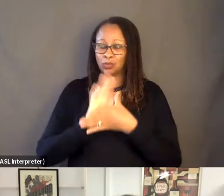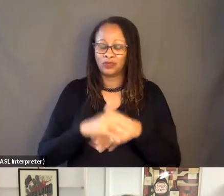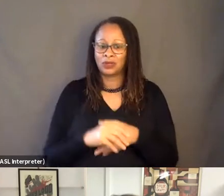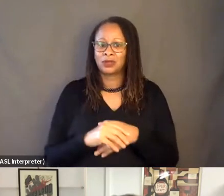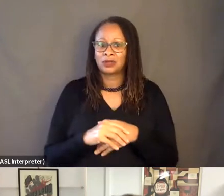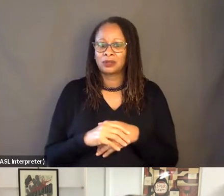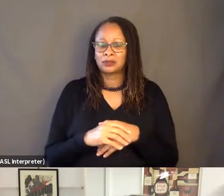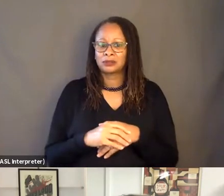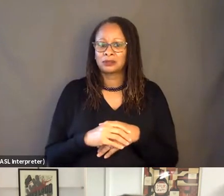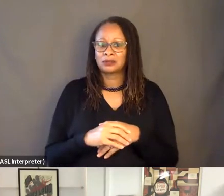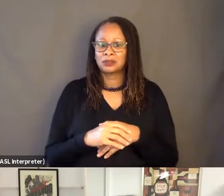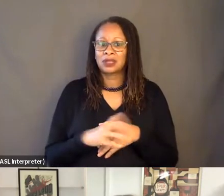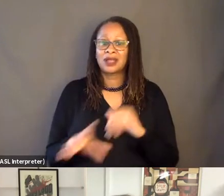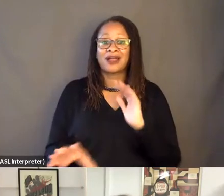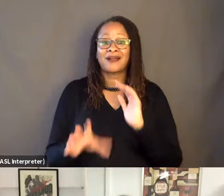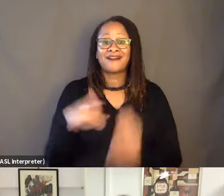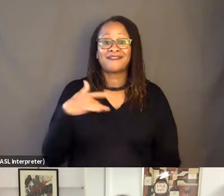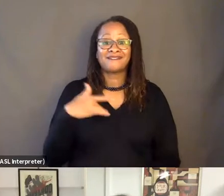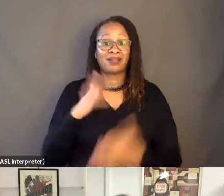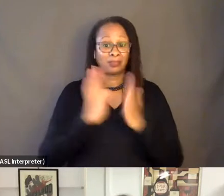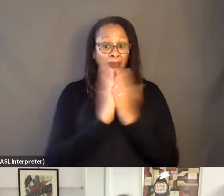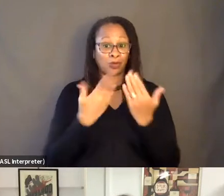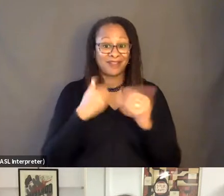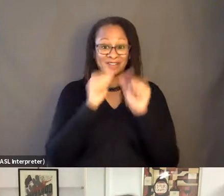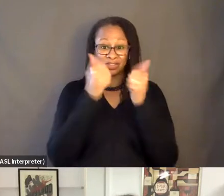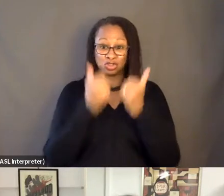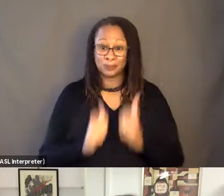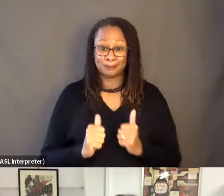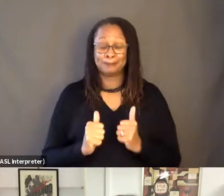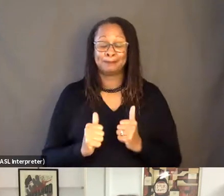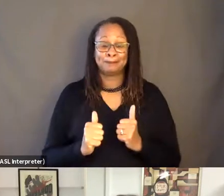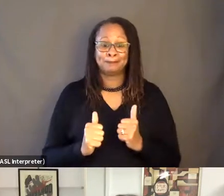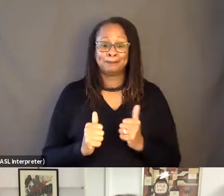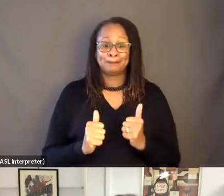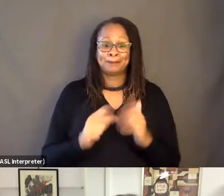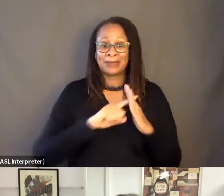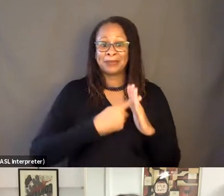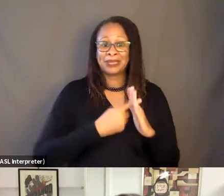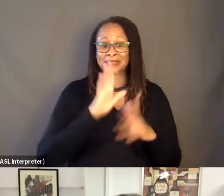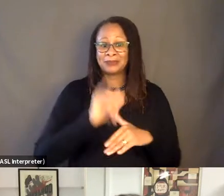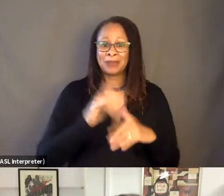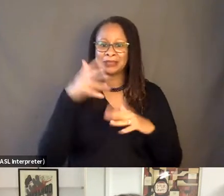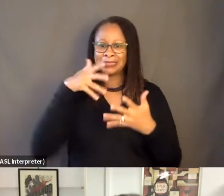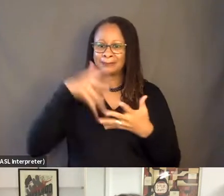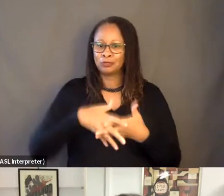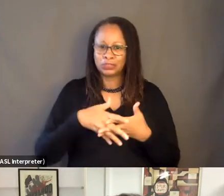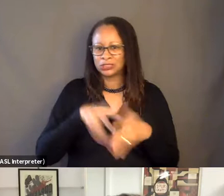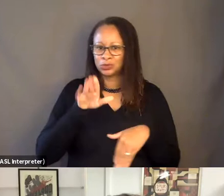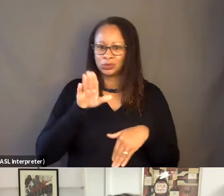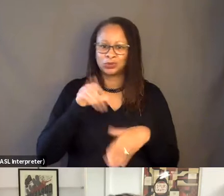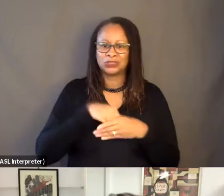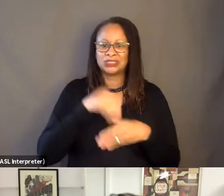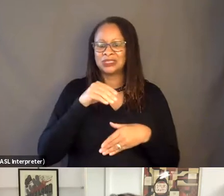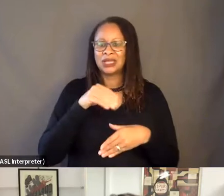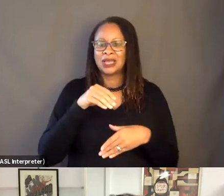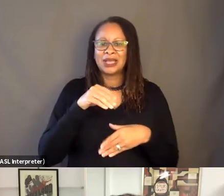really, I felt that the book has this shape, you know, and it takes you into it sort of begins by kind of immersing you in Naoki's